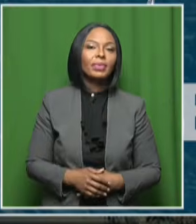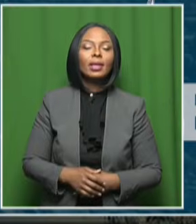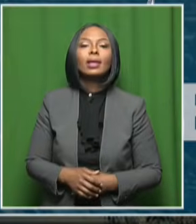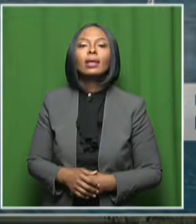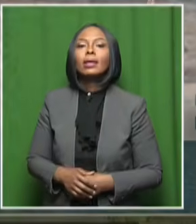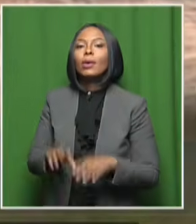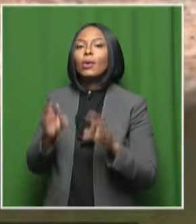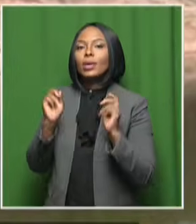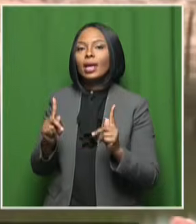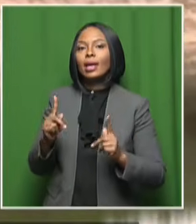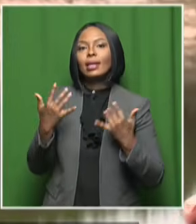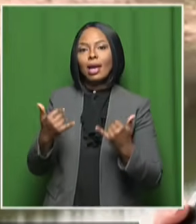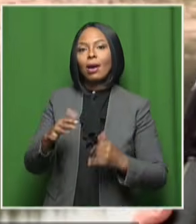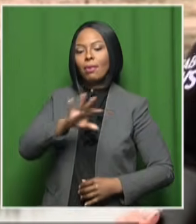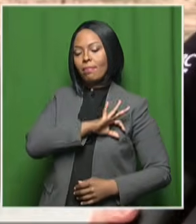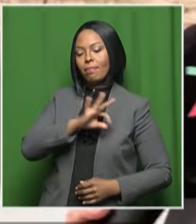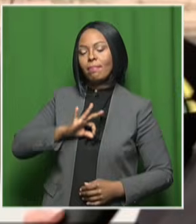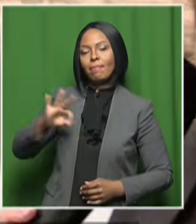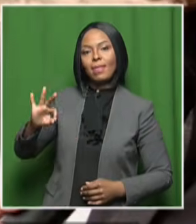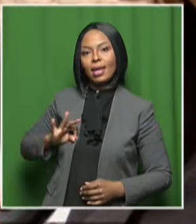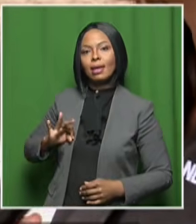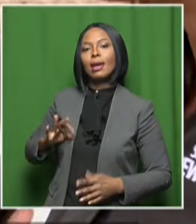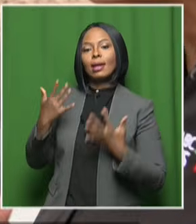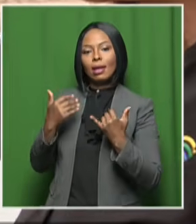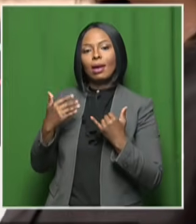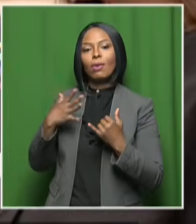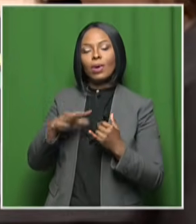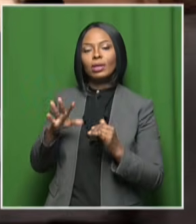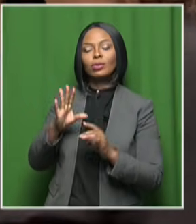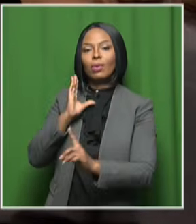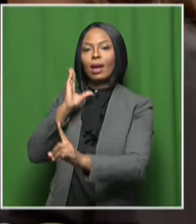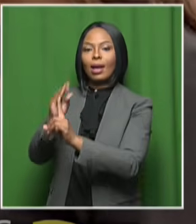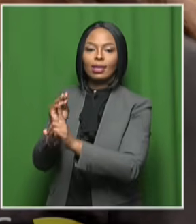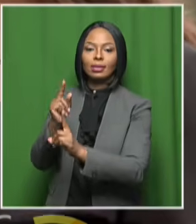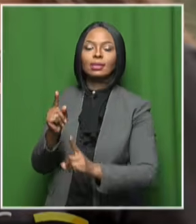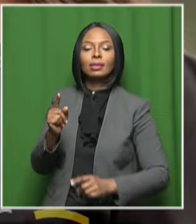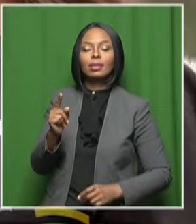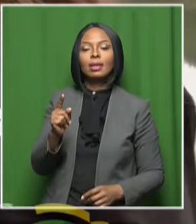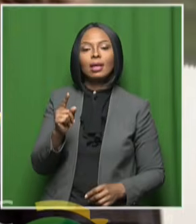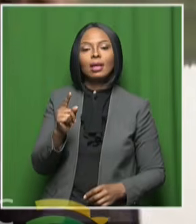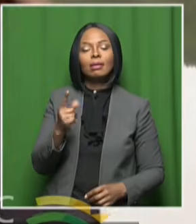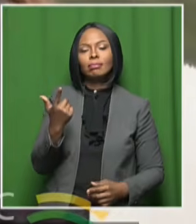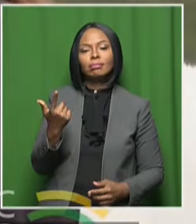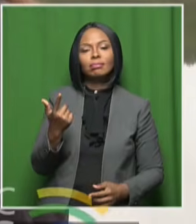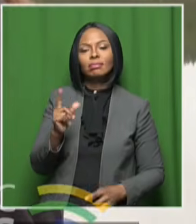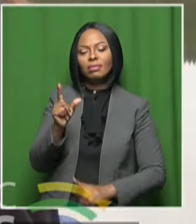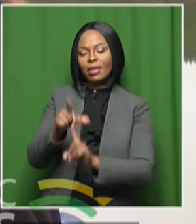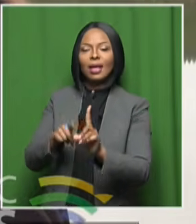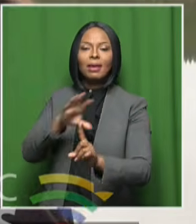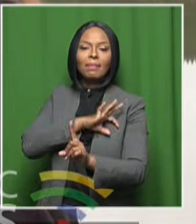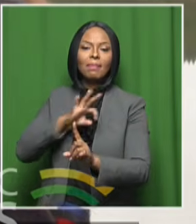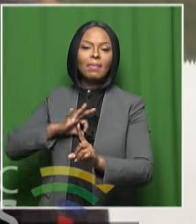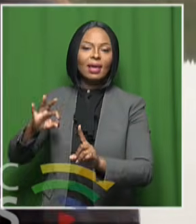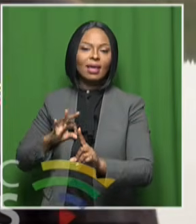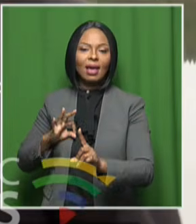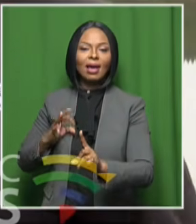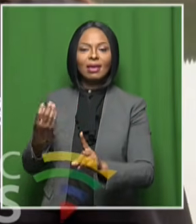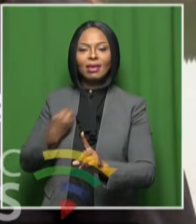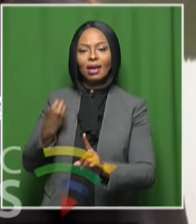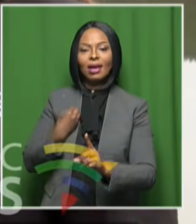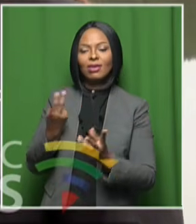got the mayor here as well, so I want to give him a bit of time that we can actually just ask him a couple of questions. A very young mayor, newly appointed. I mean, when I say